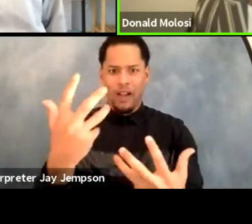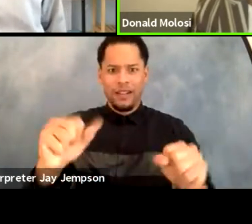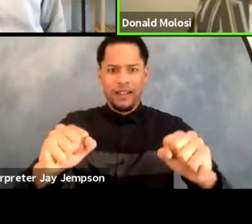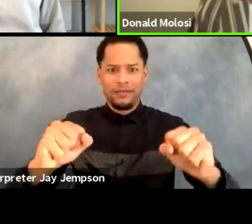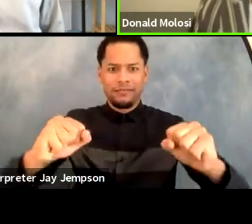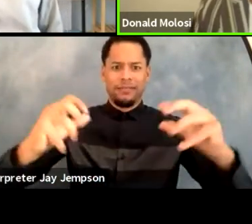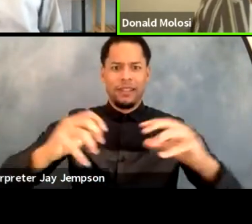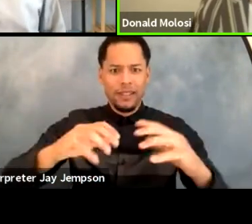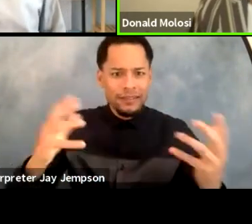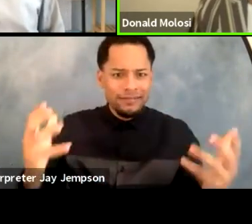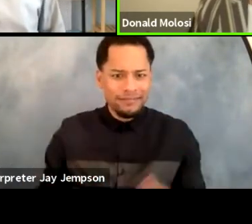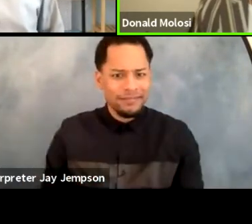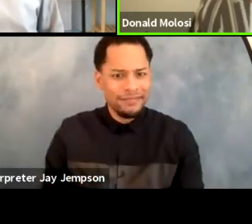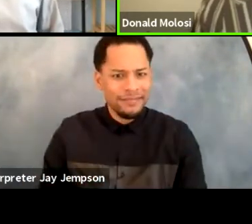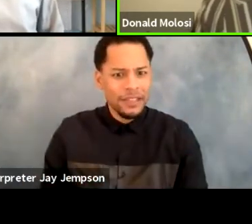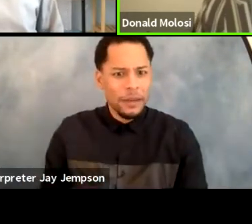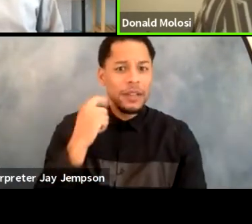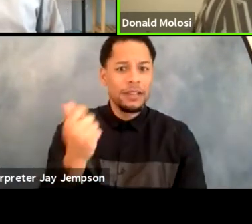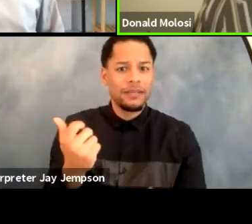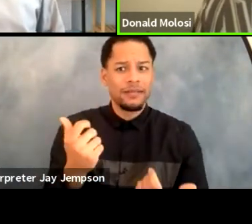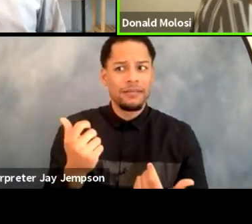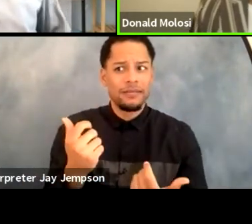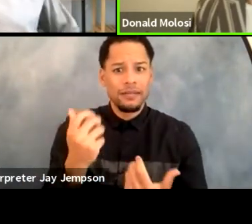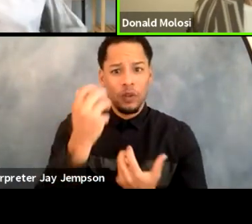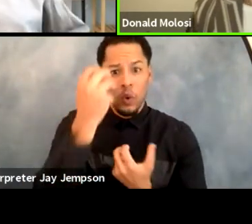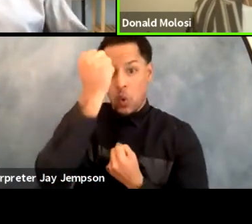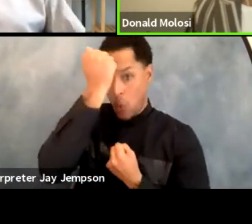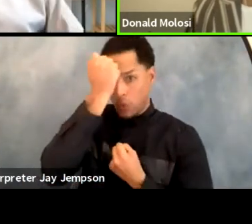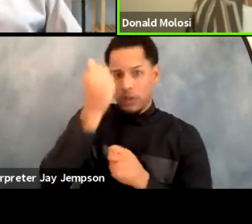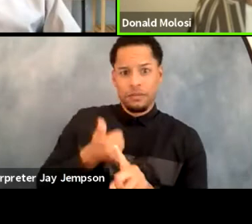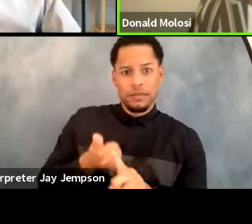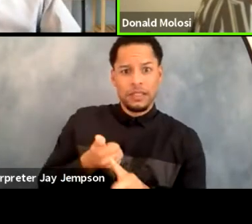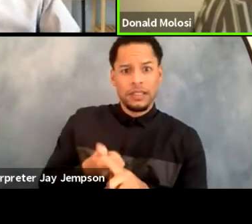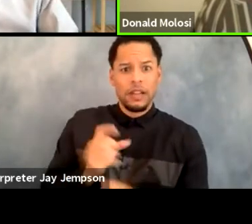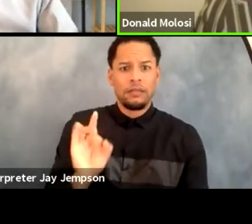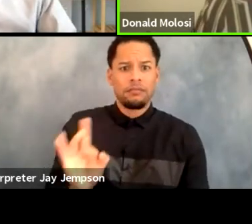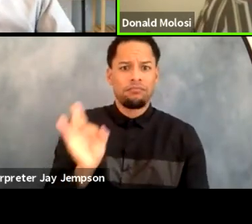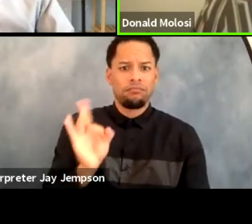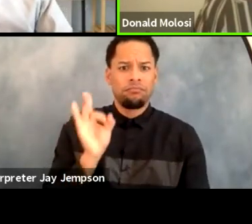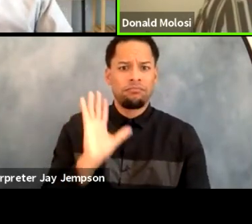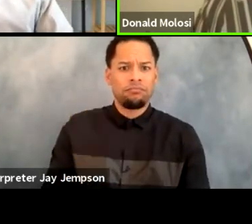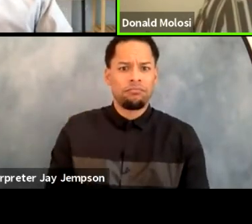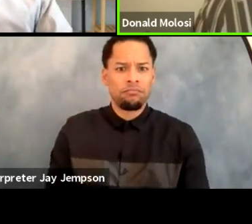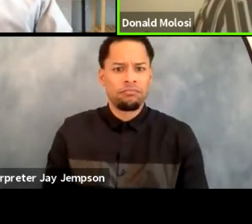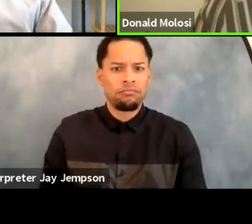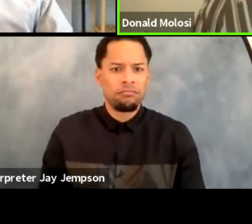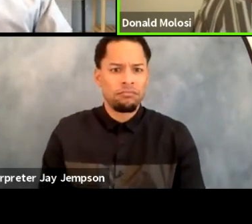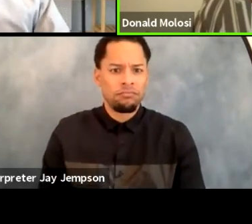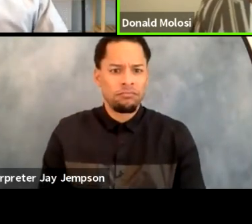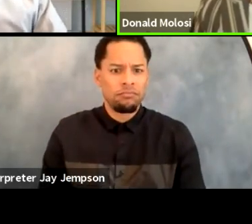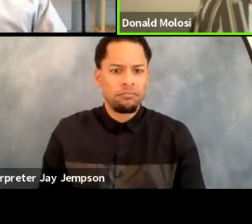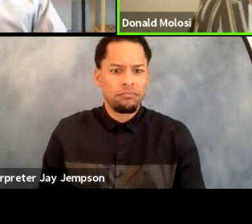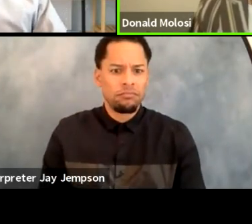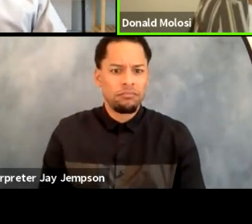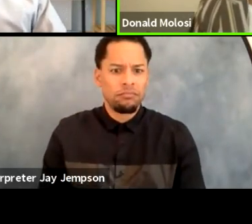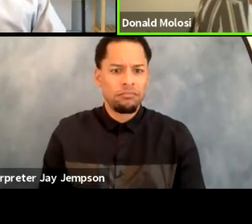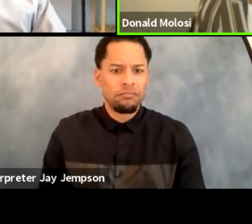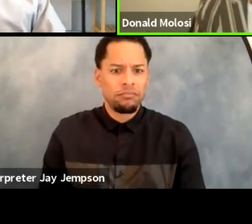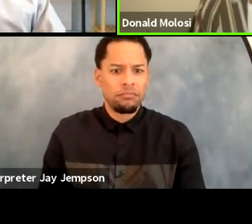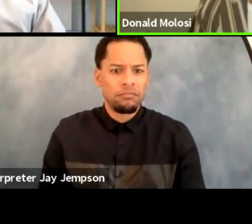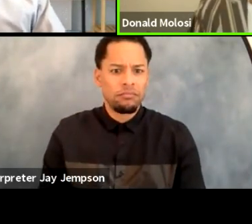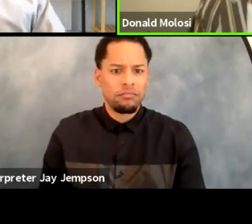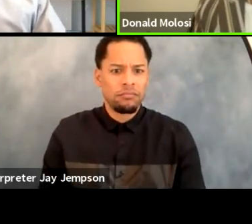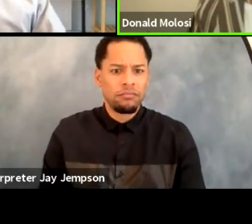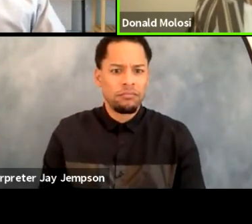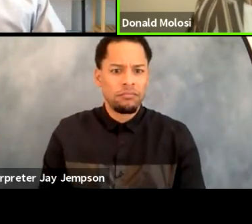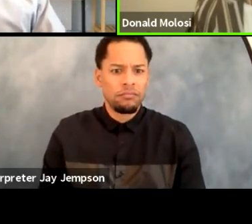So, because colonialism was bad. But you know, jokes aside, I think that our understanding of theater, as you